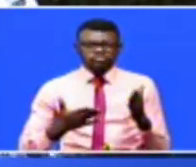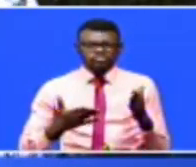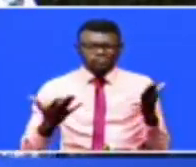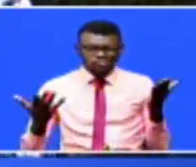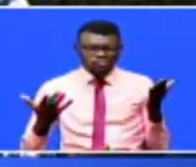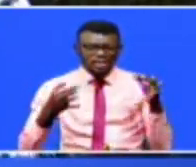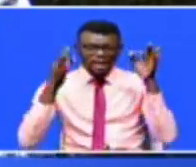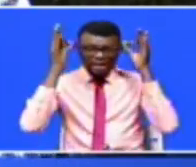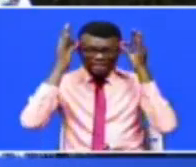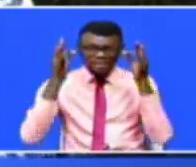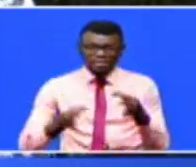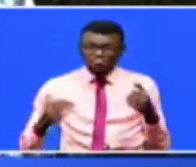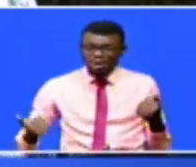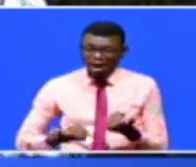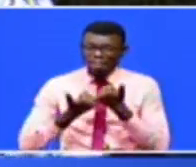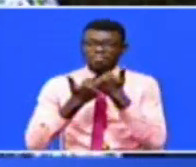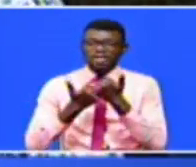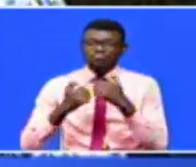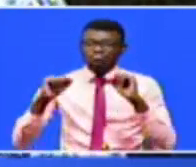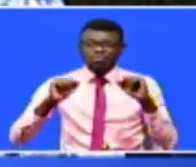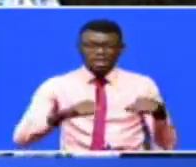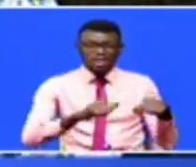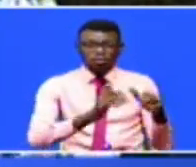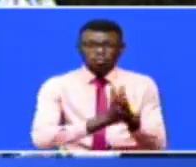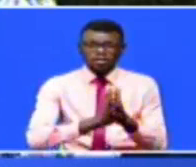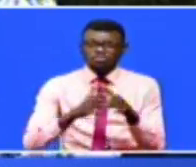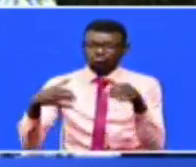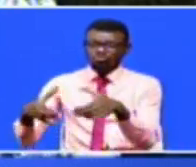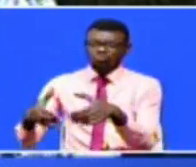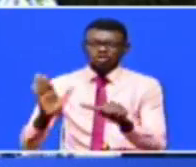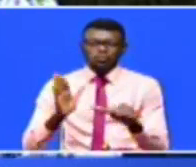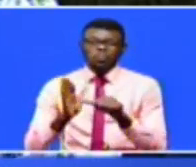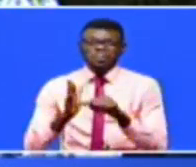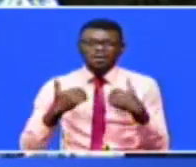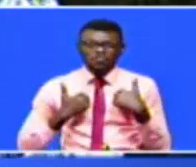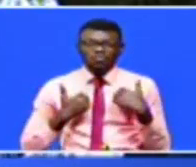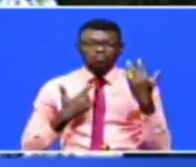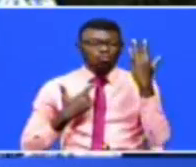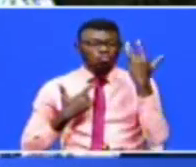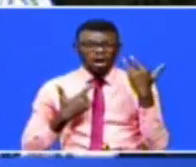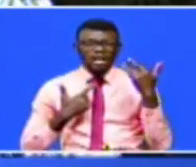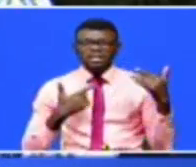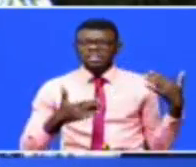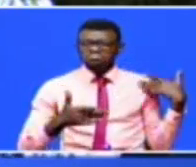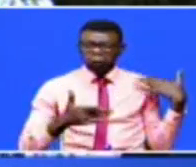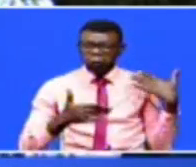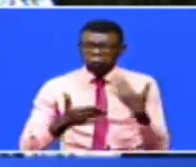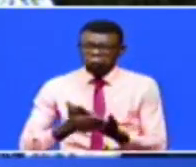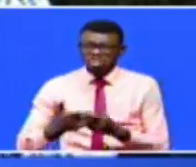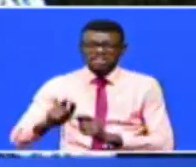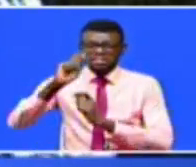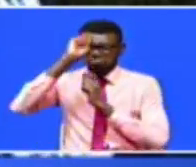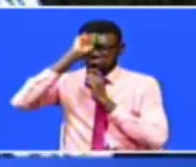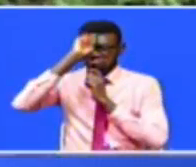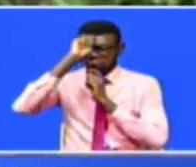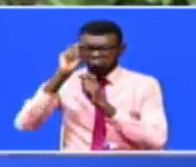you enter into any agreement with these individuals, you are in trouble because they have a reputation of not honoring